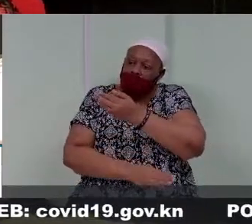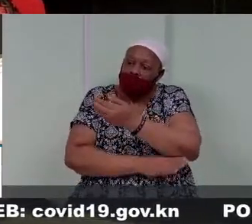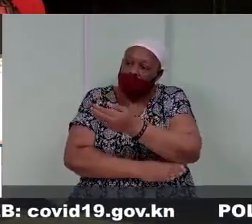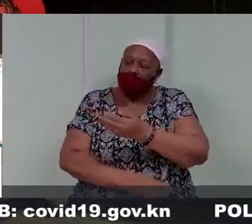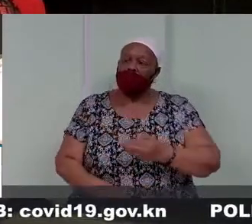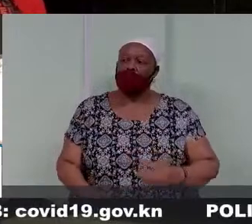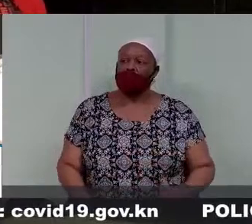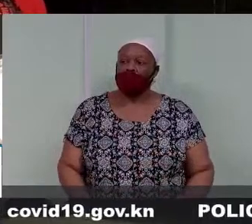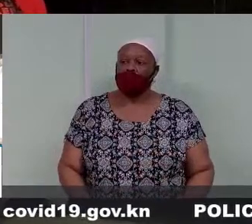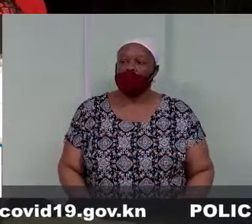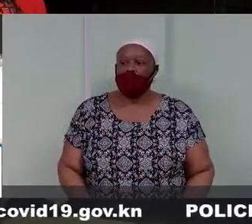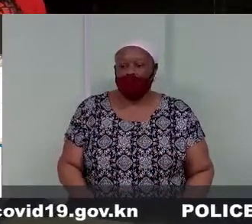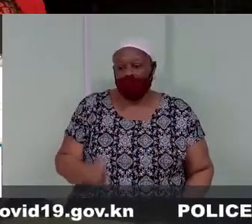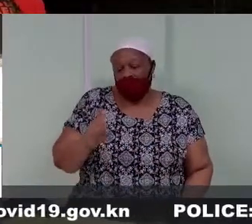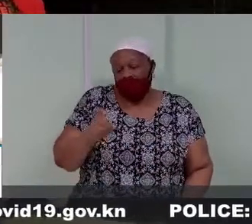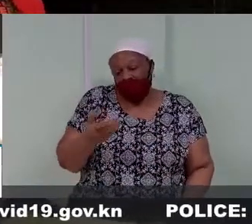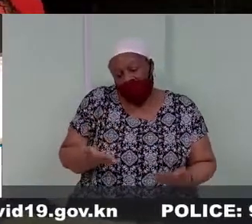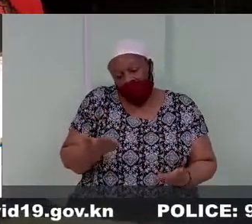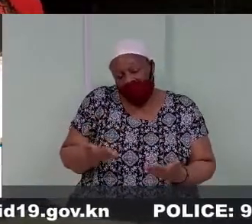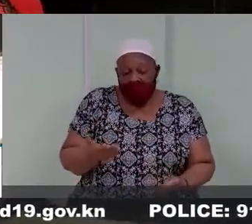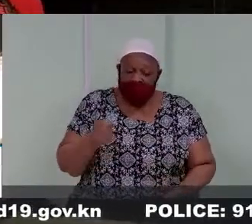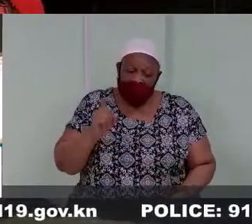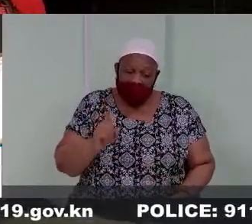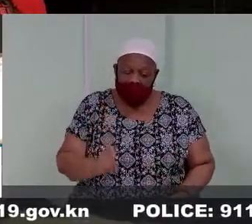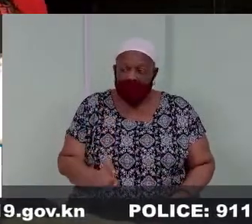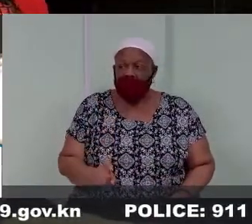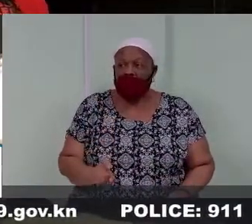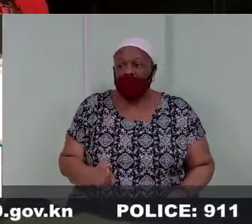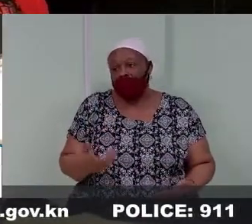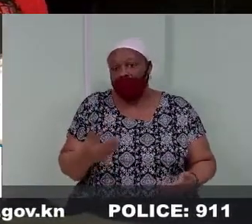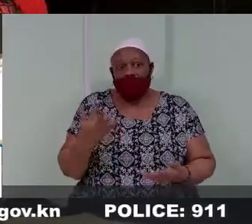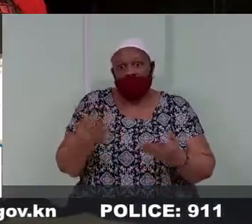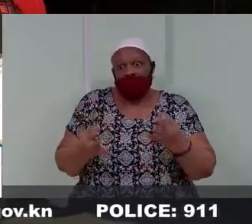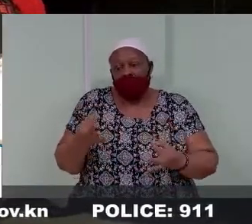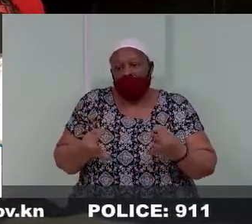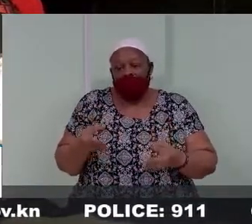just in case they're needed at any time. We have